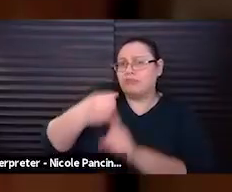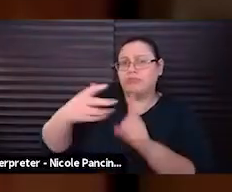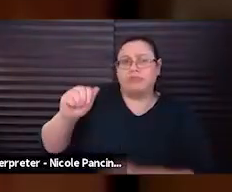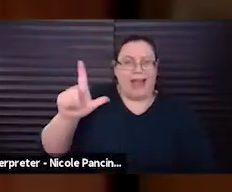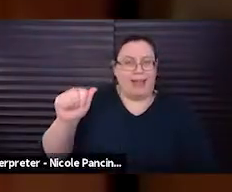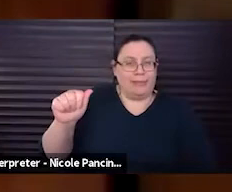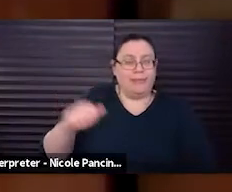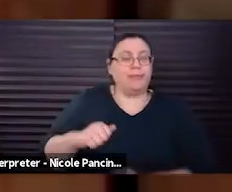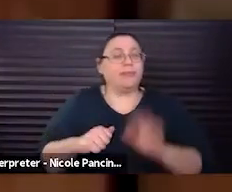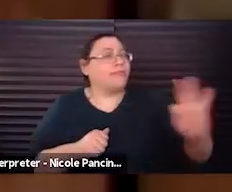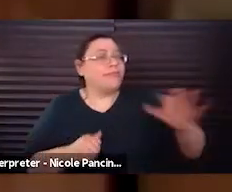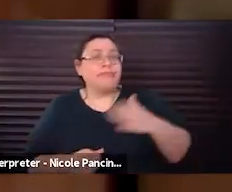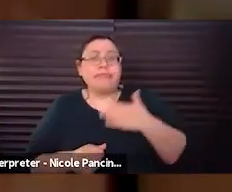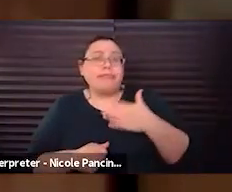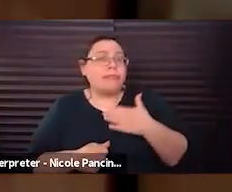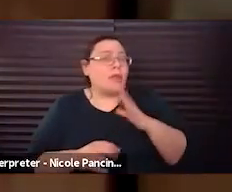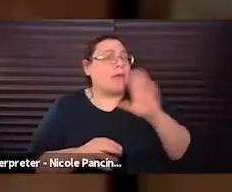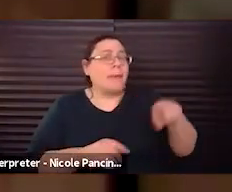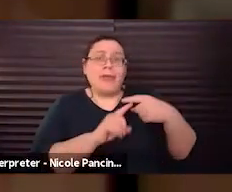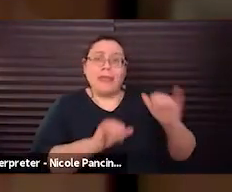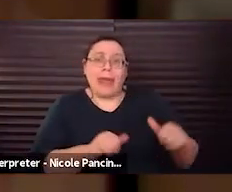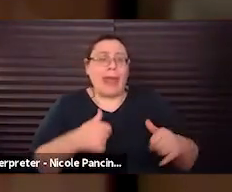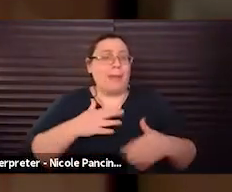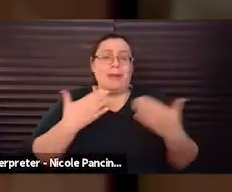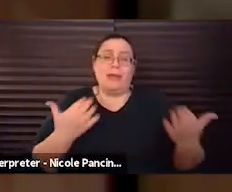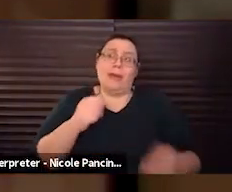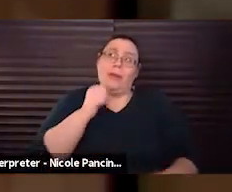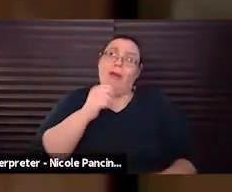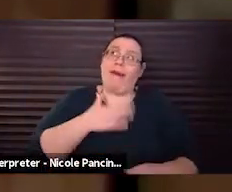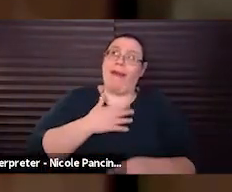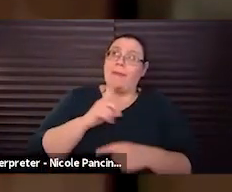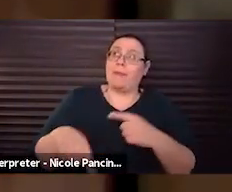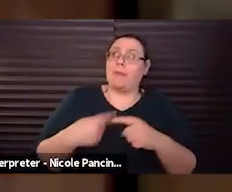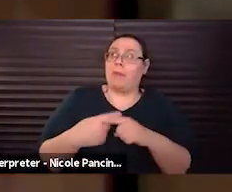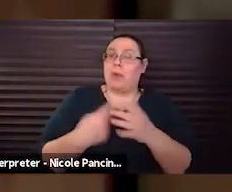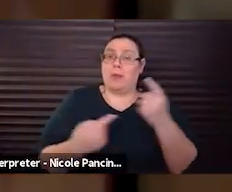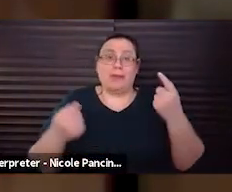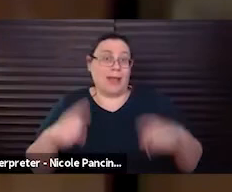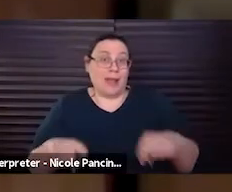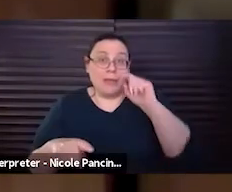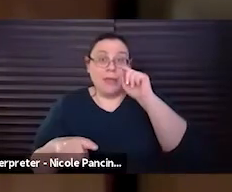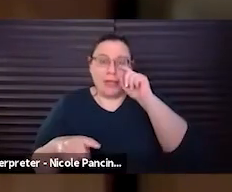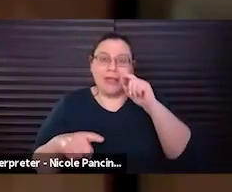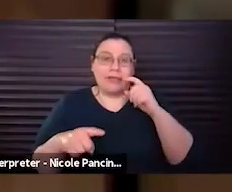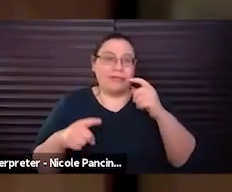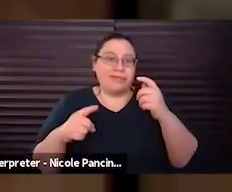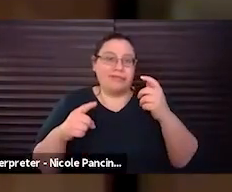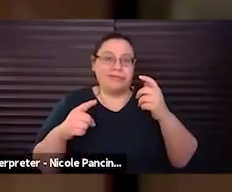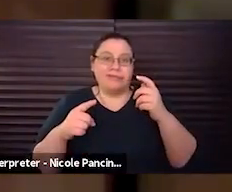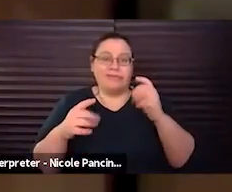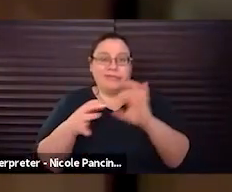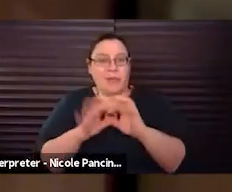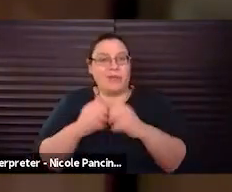happy to do so. I'm happy to be here. I'm not particularly happy about what's taking place in Bessemer in terms of how